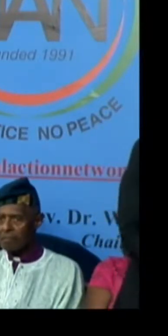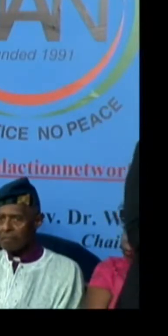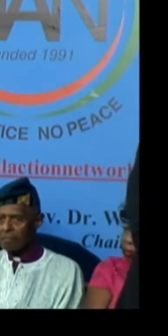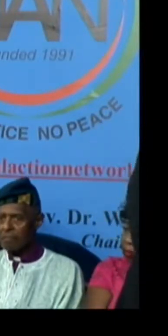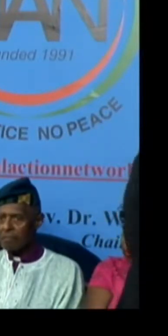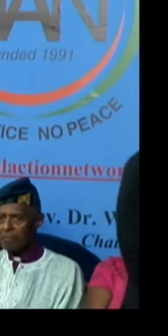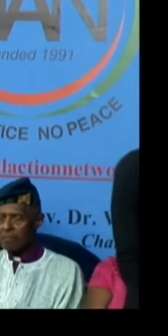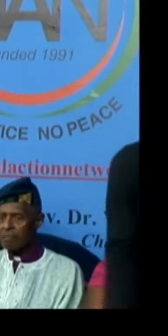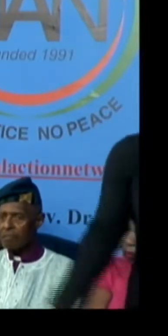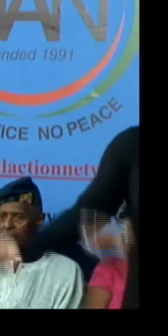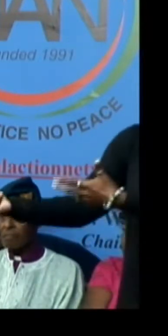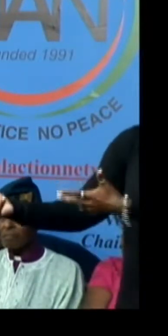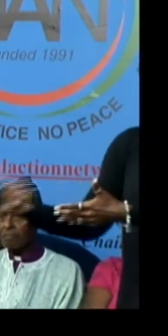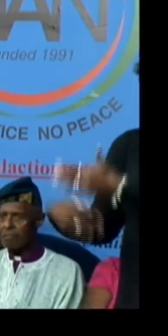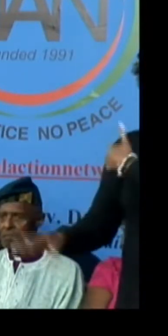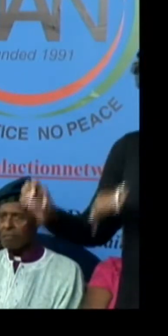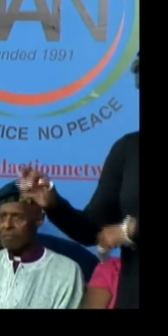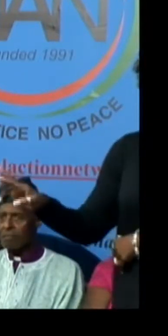them or not.